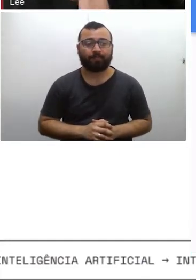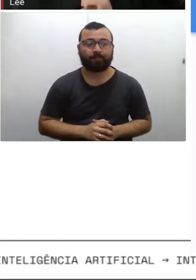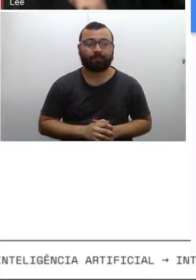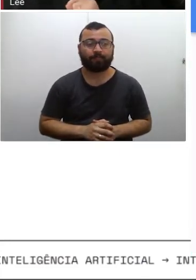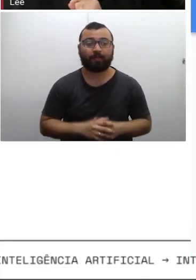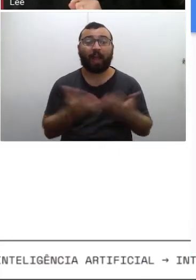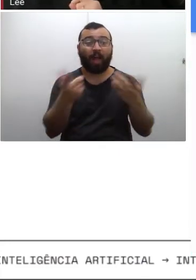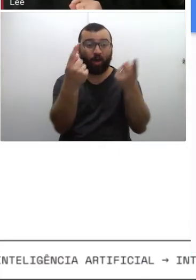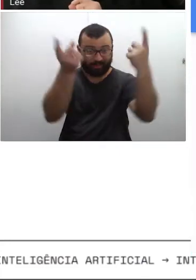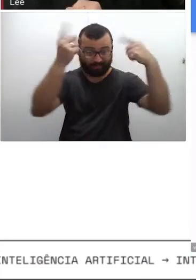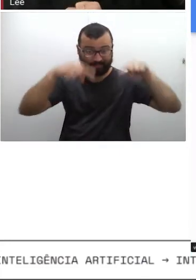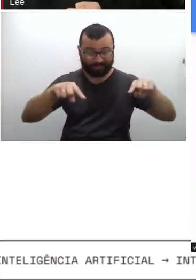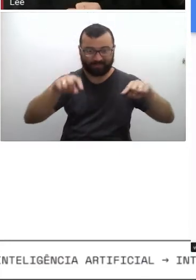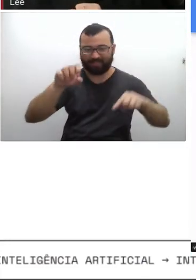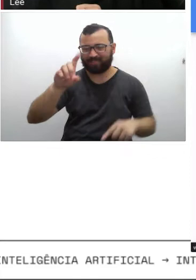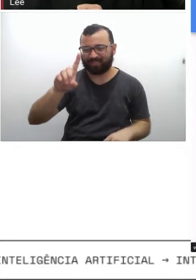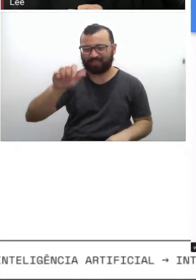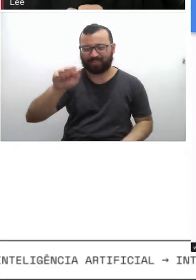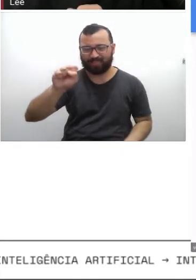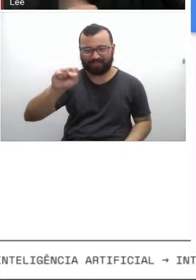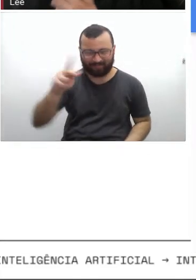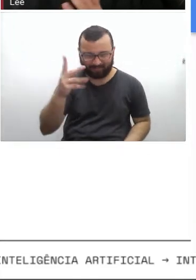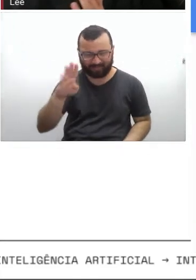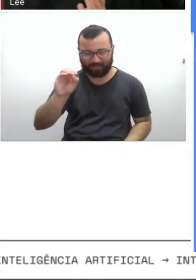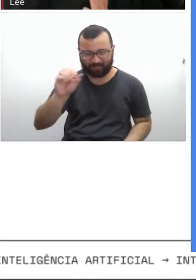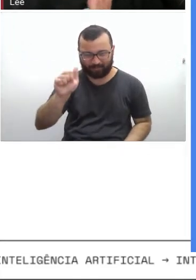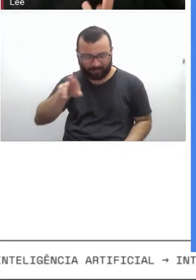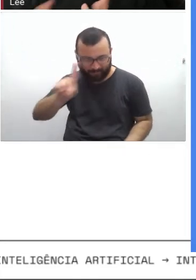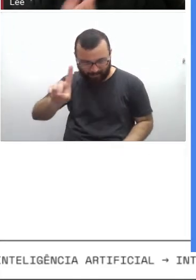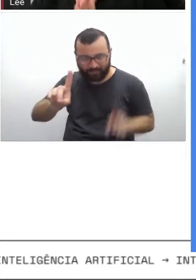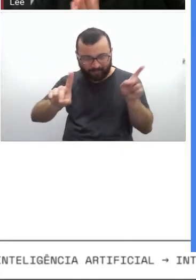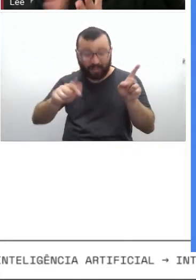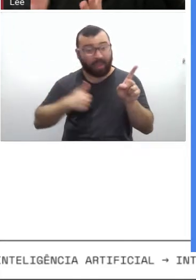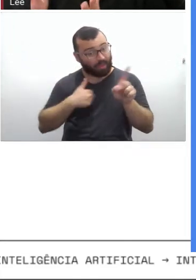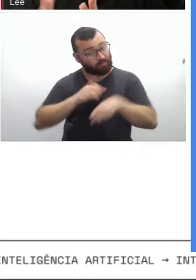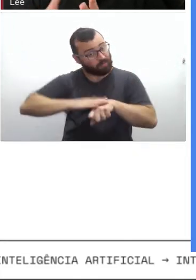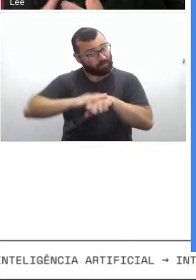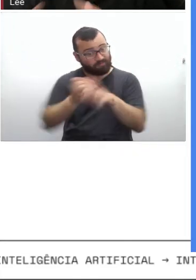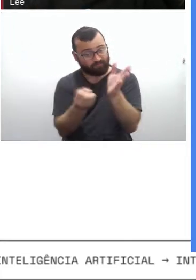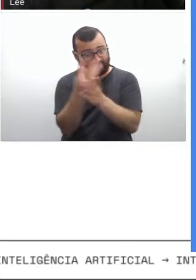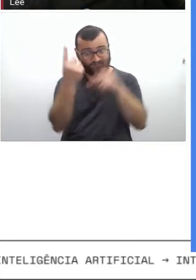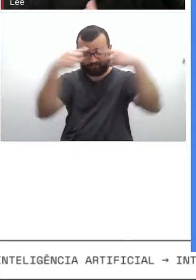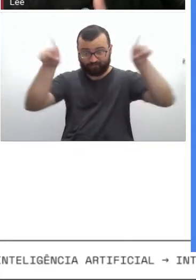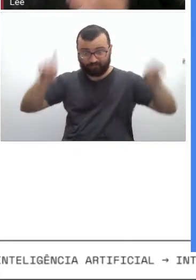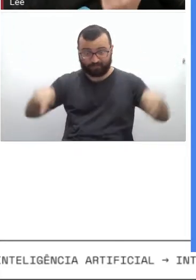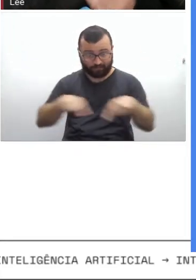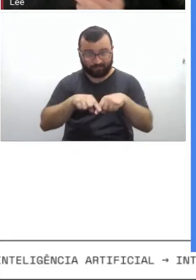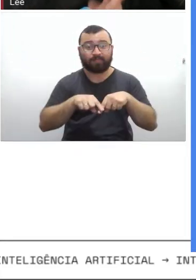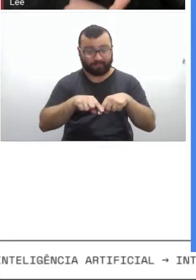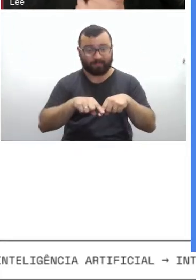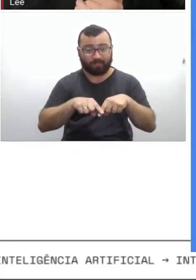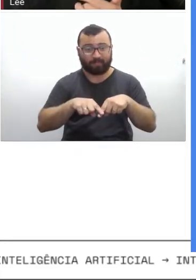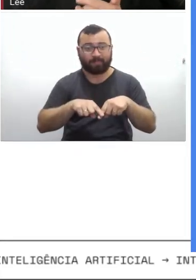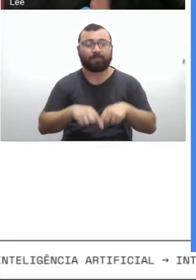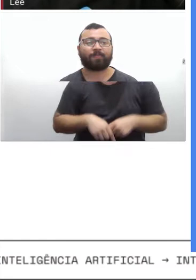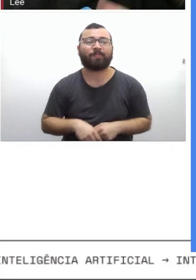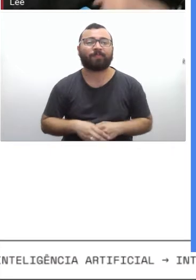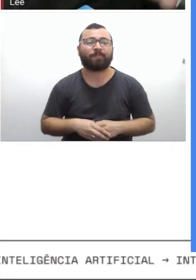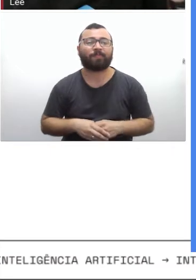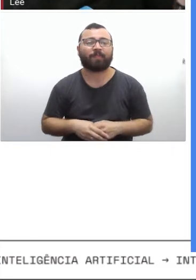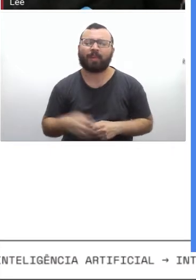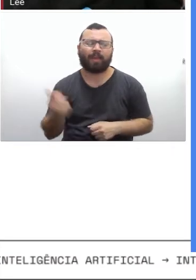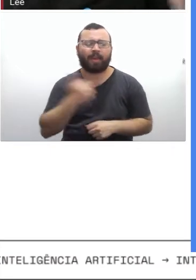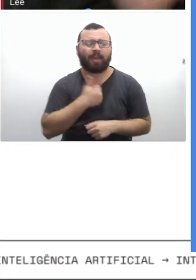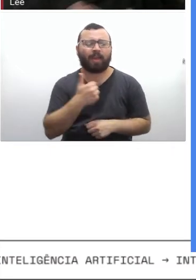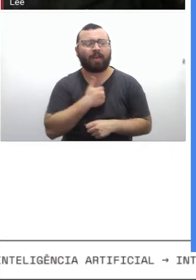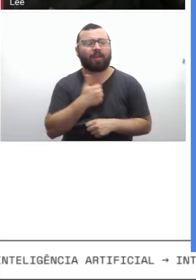let's dive to the dashboard. The dashboard, I created this with BigQuery in the backend as a data warehouse, and I